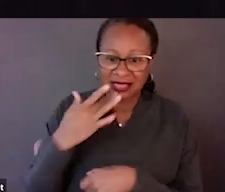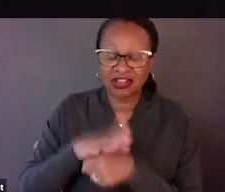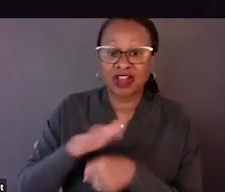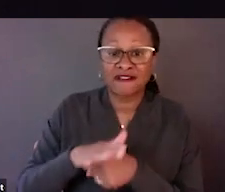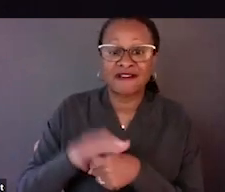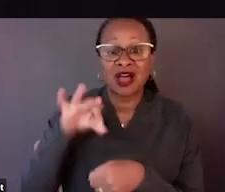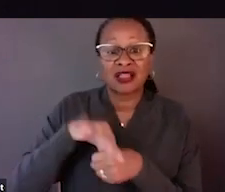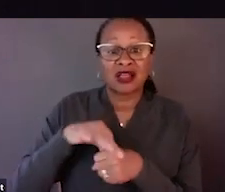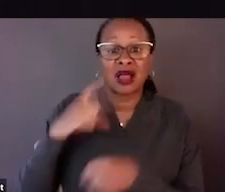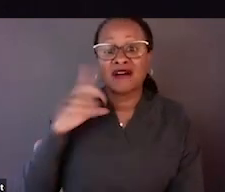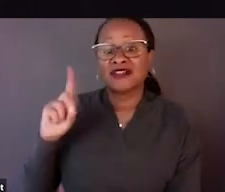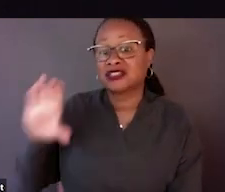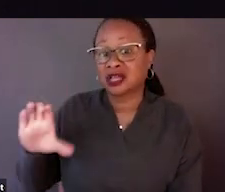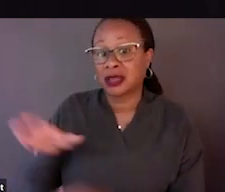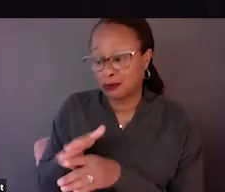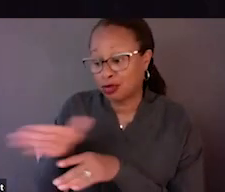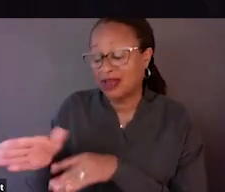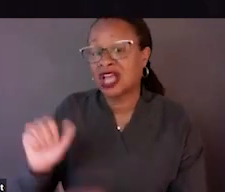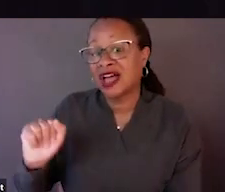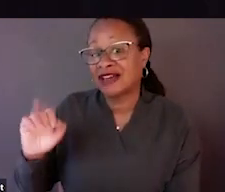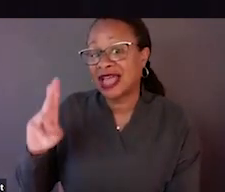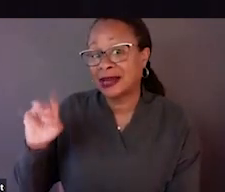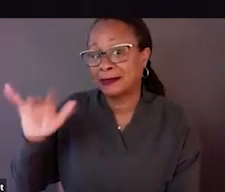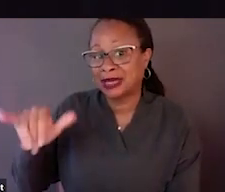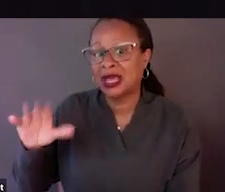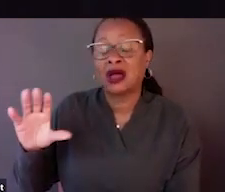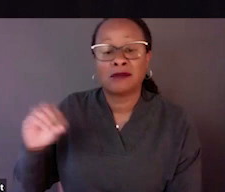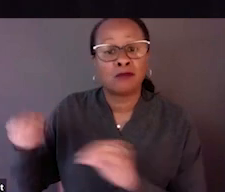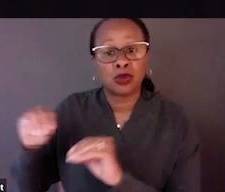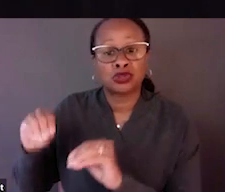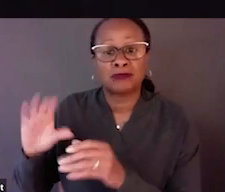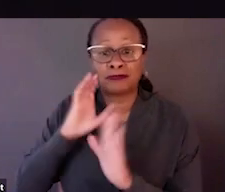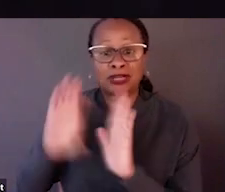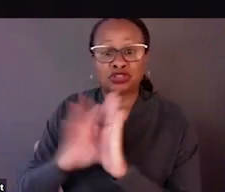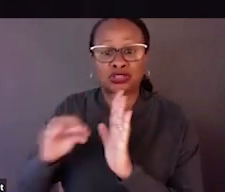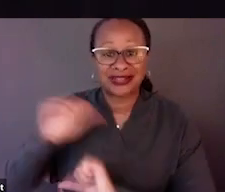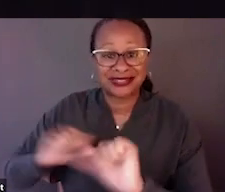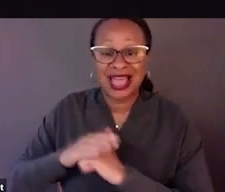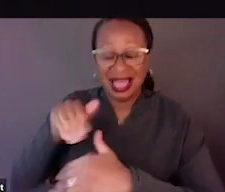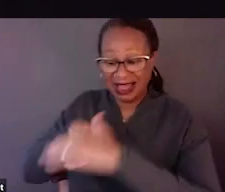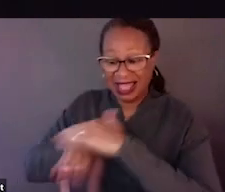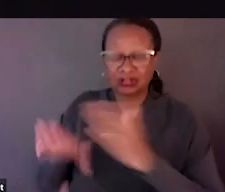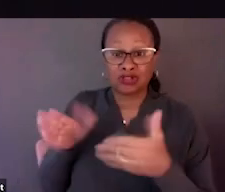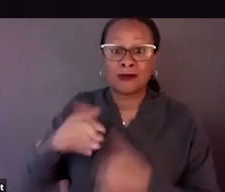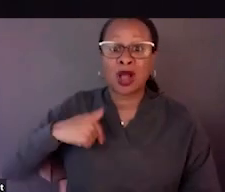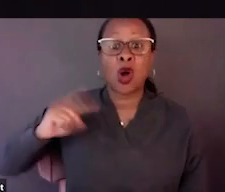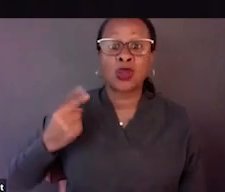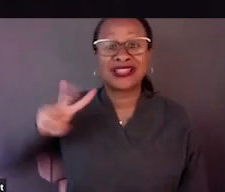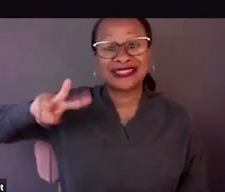governor of the documentary branch of the Academy of Motion Pictures Arts and Congratulations, Science. Congratulations, yes. And I entered that room, only the second person